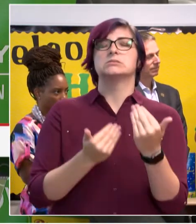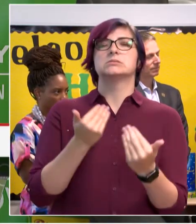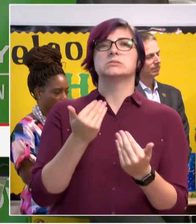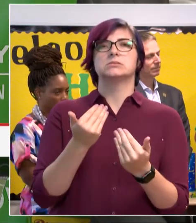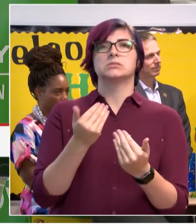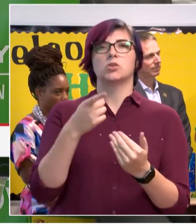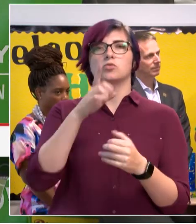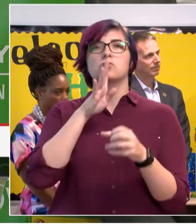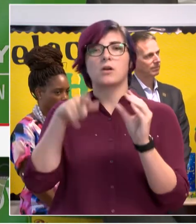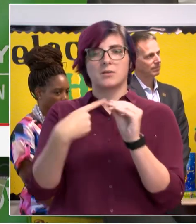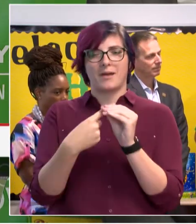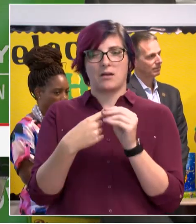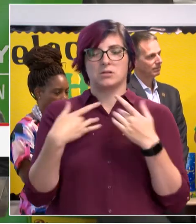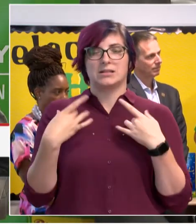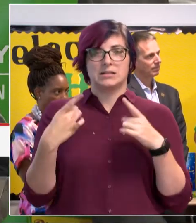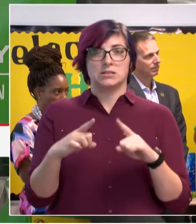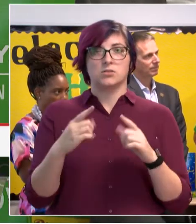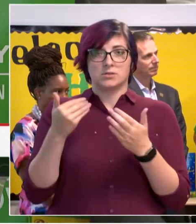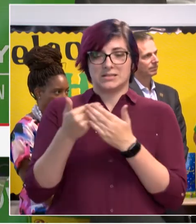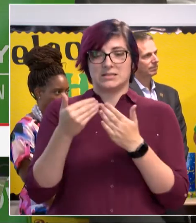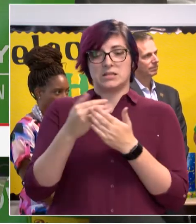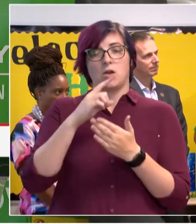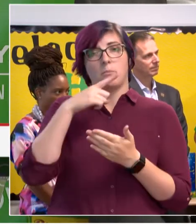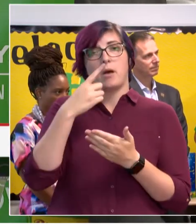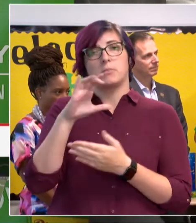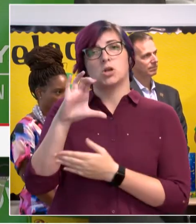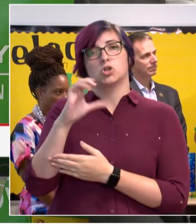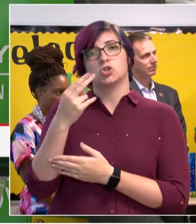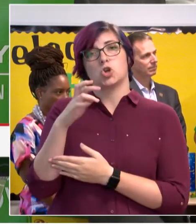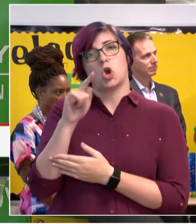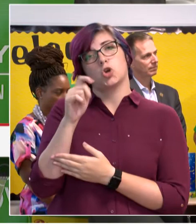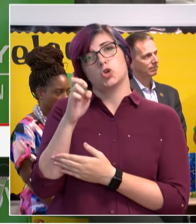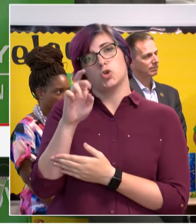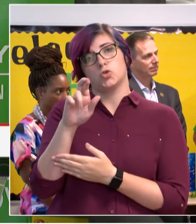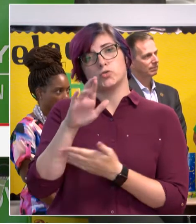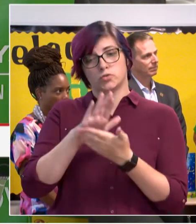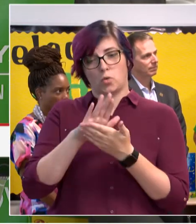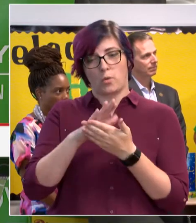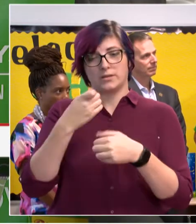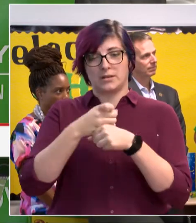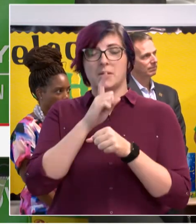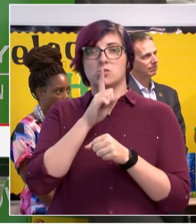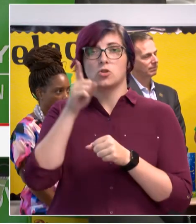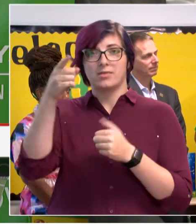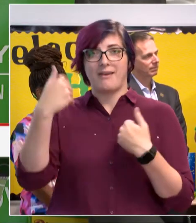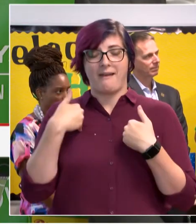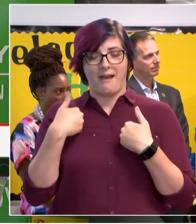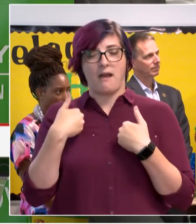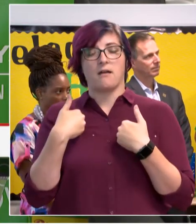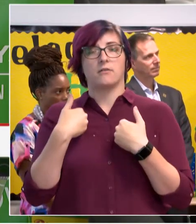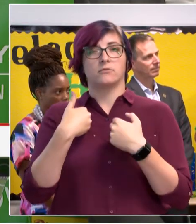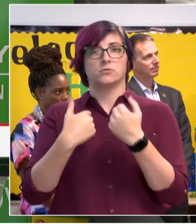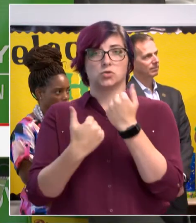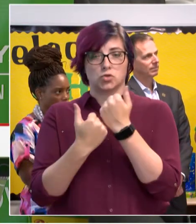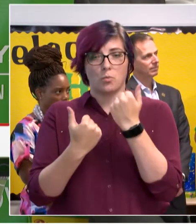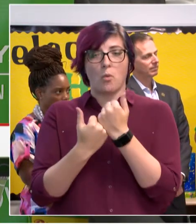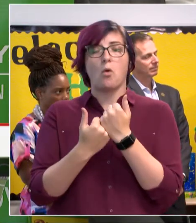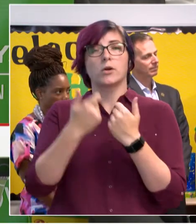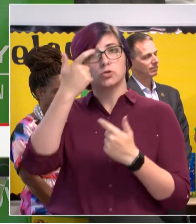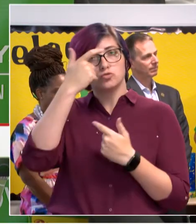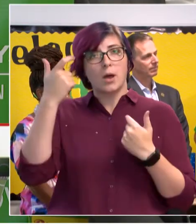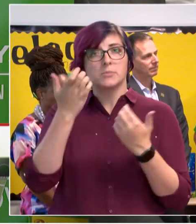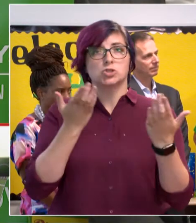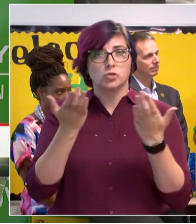an incident that was near one of our public charter schools, to make sure that they have the support that they need and trauma services that they need,